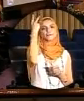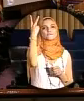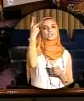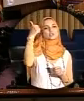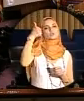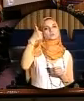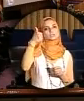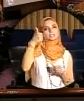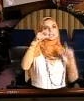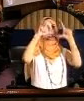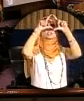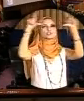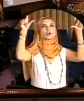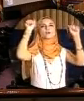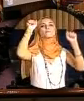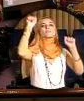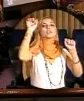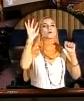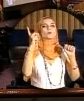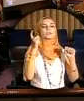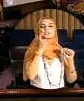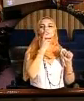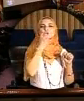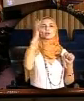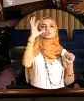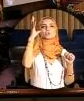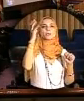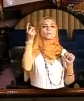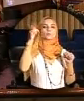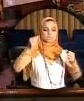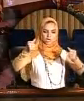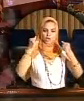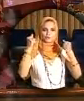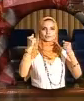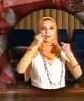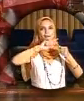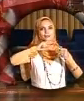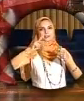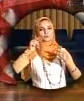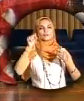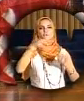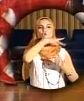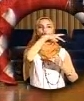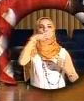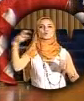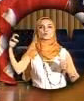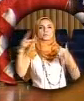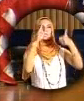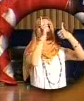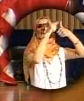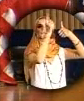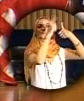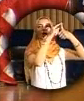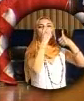did to 800 young leaders from all over the world, youth that were determined and confident in their